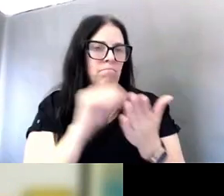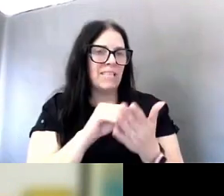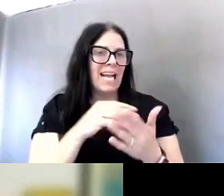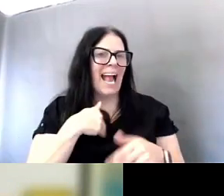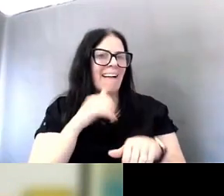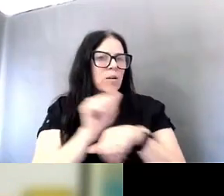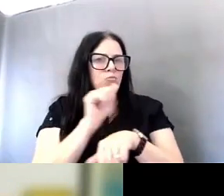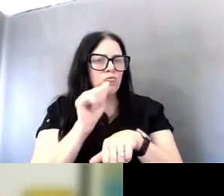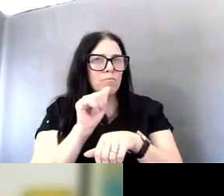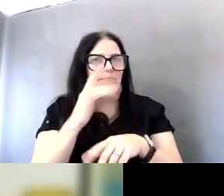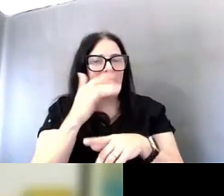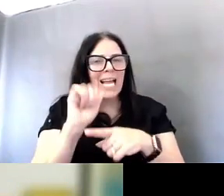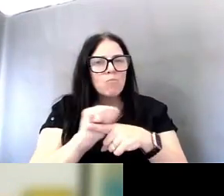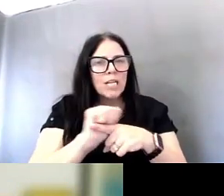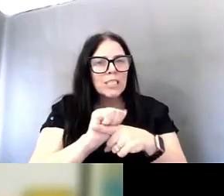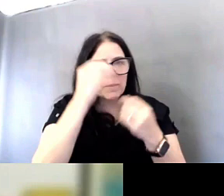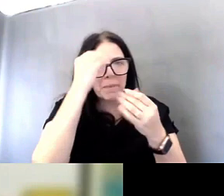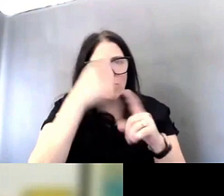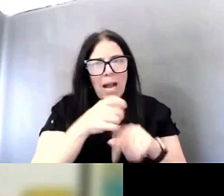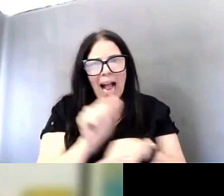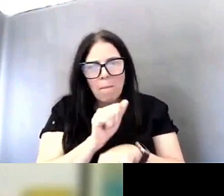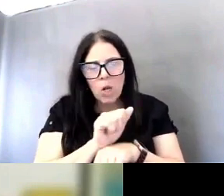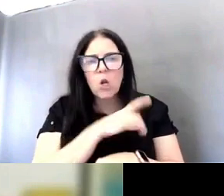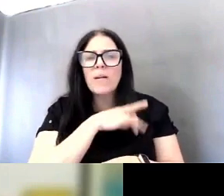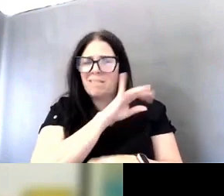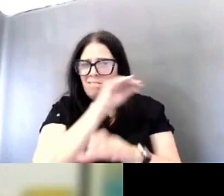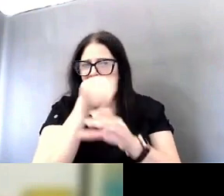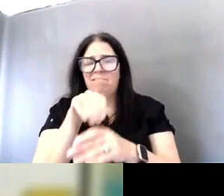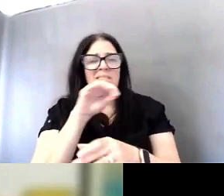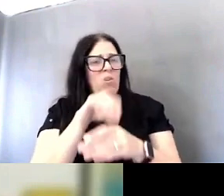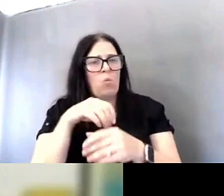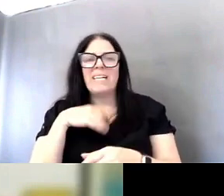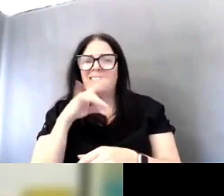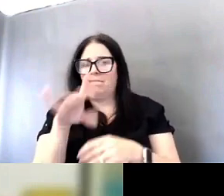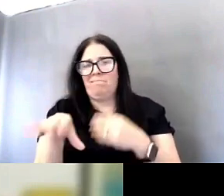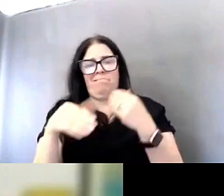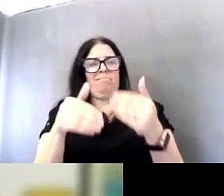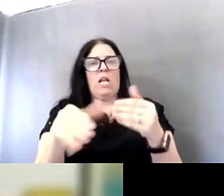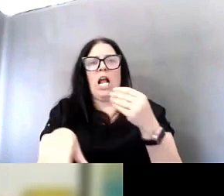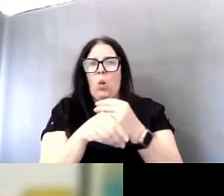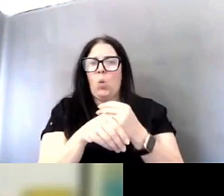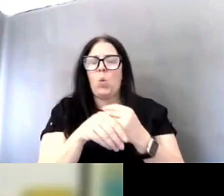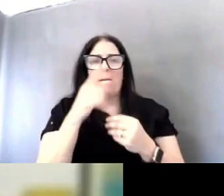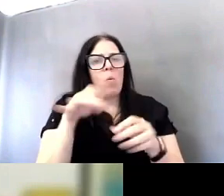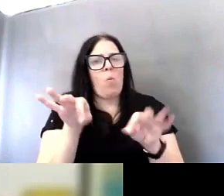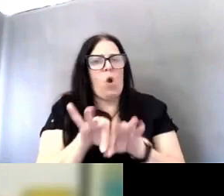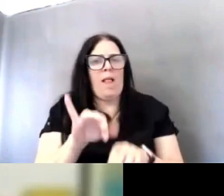Alberta. Yeah, those kinds of things are automatically just included. Okay.